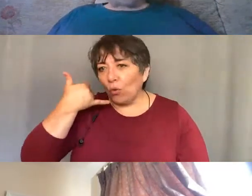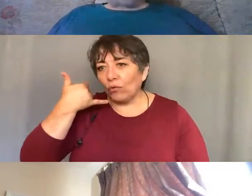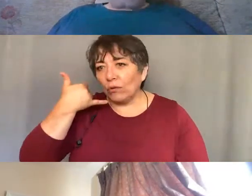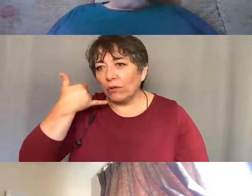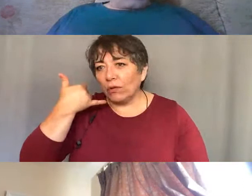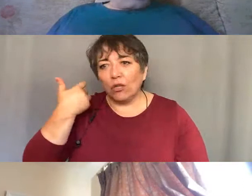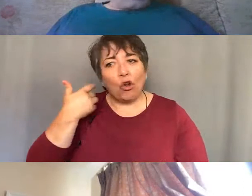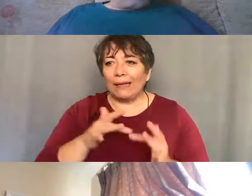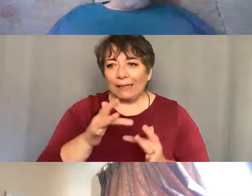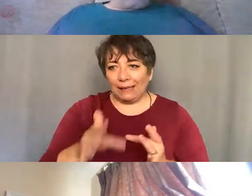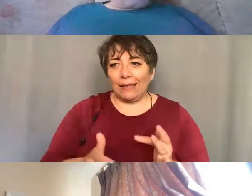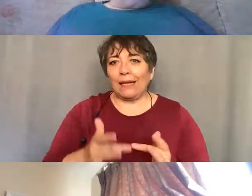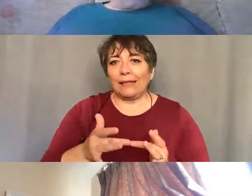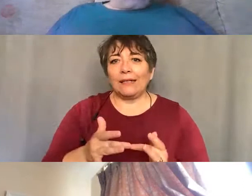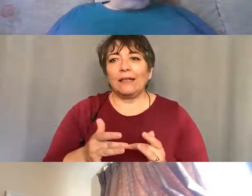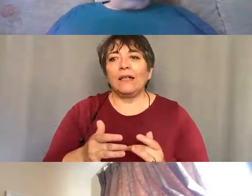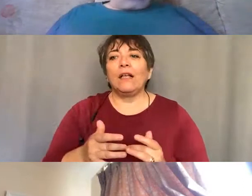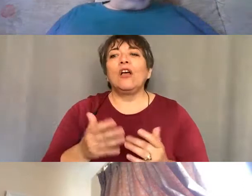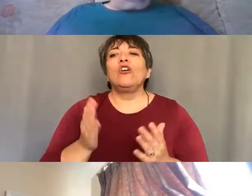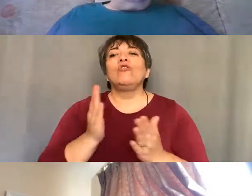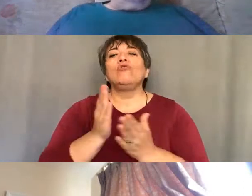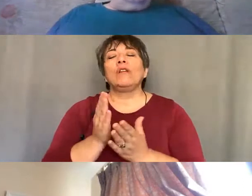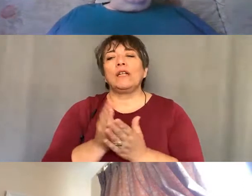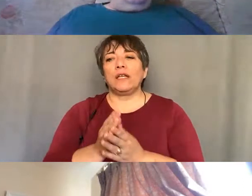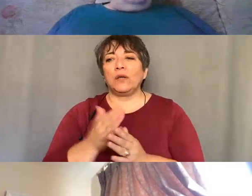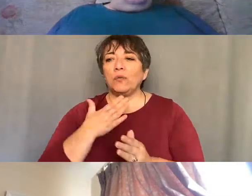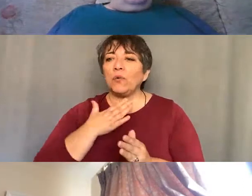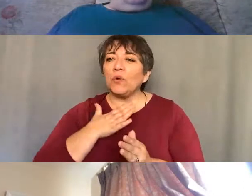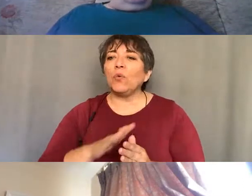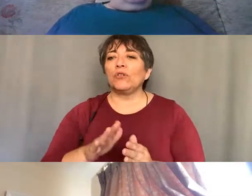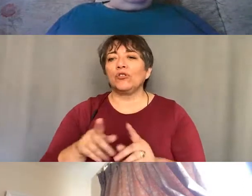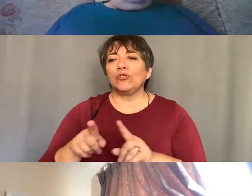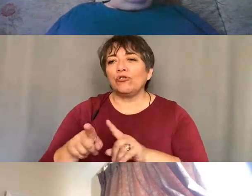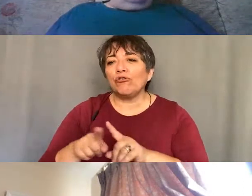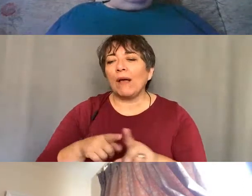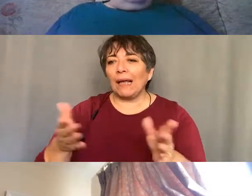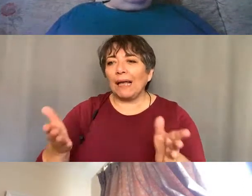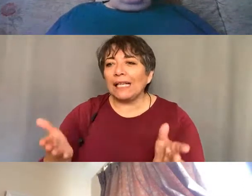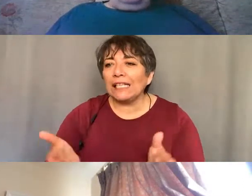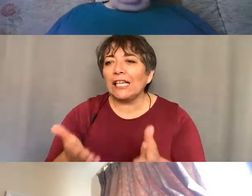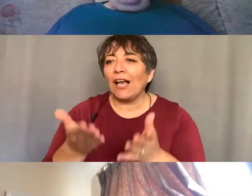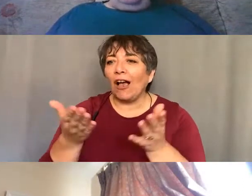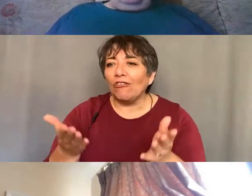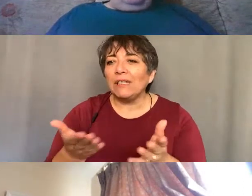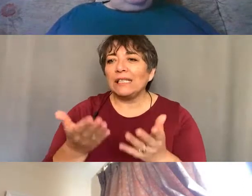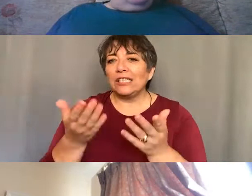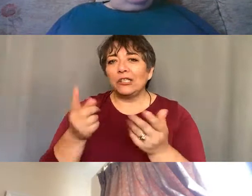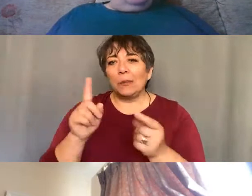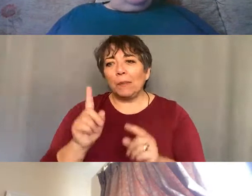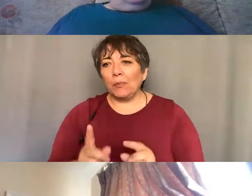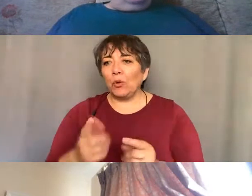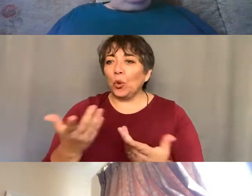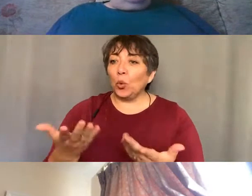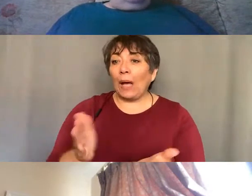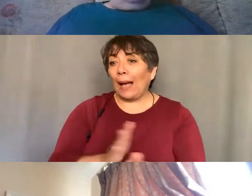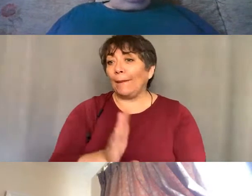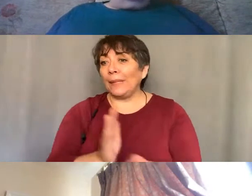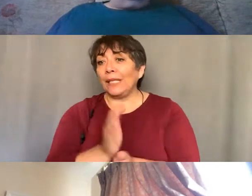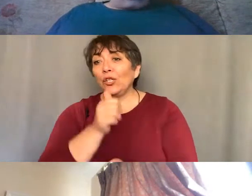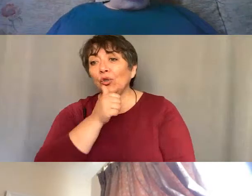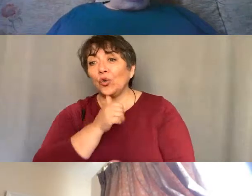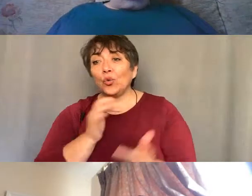encourage those that do have digital access that could utilise other methods to be able to release more capacity on the phone for those that don't